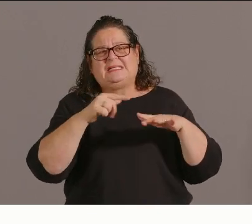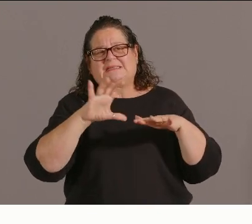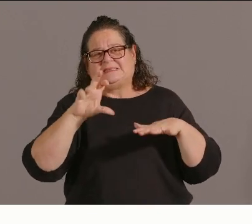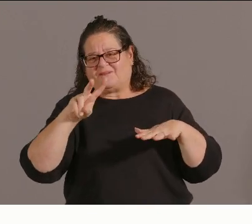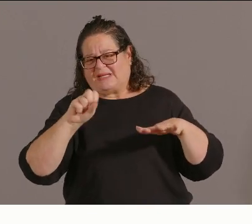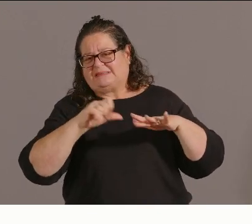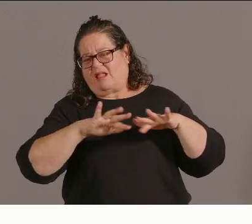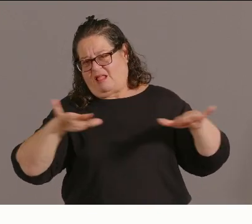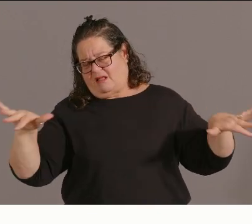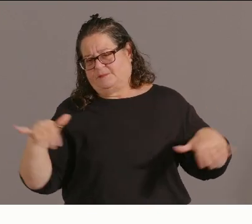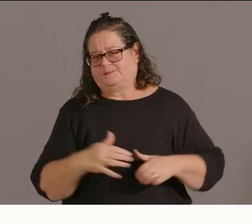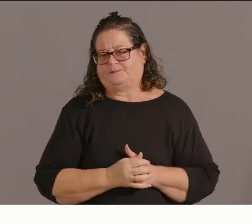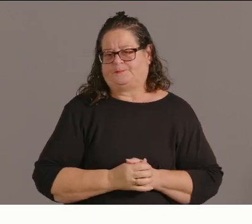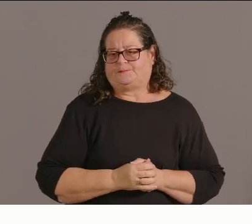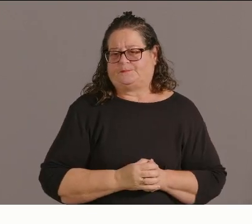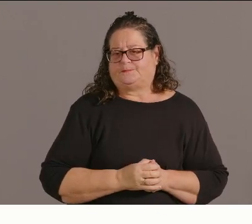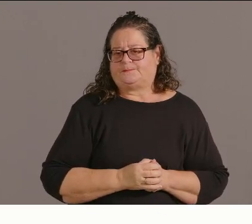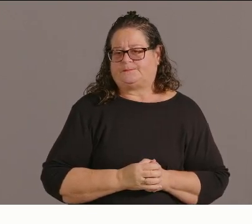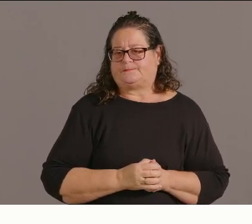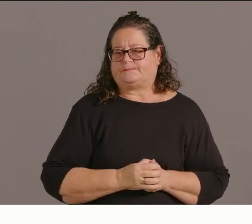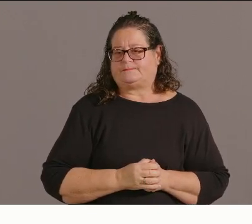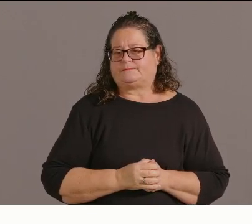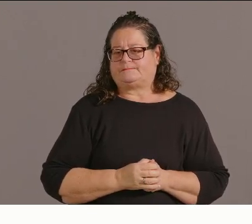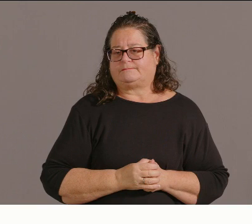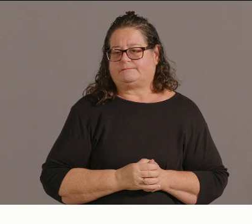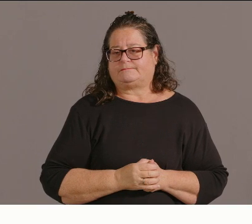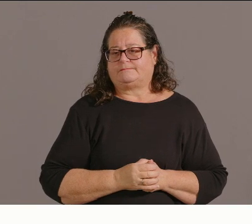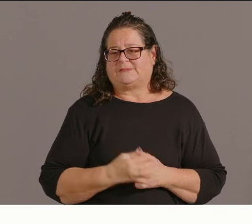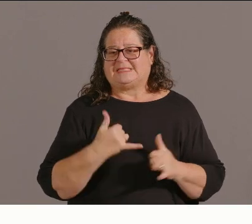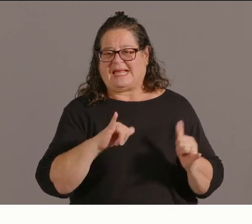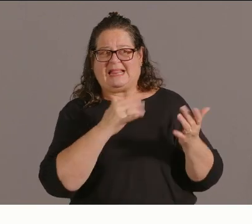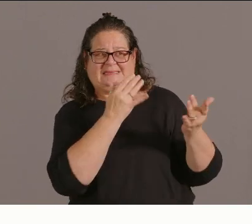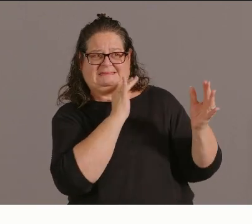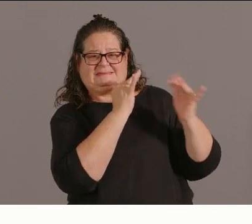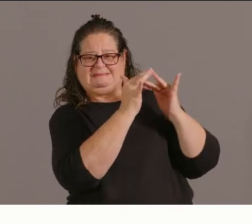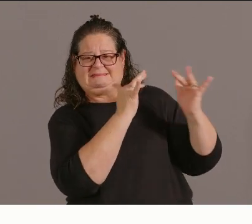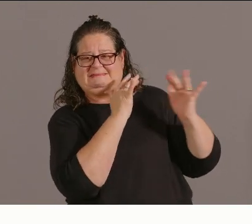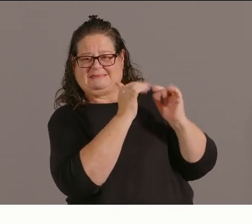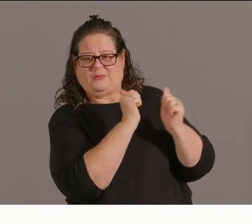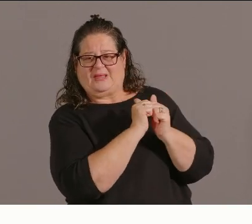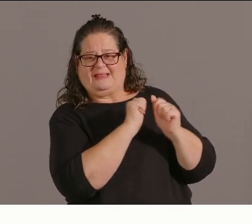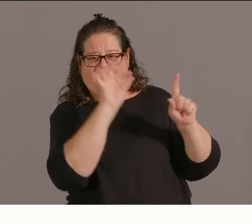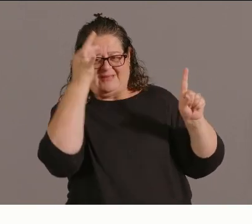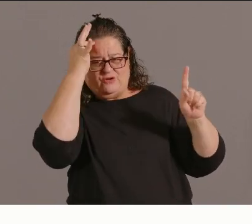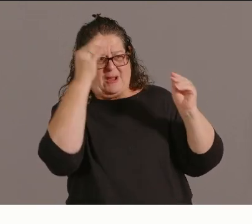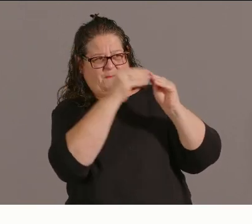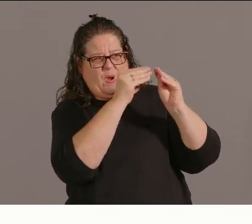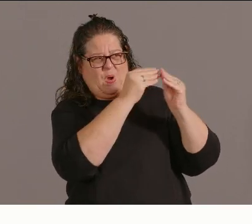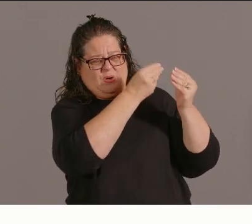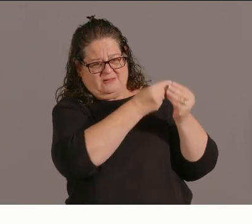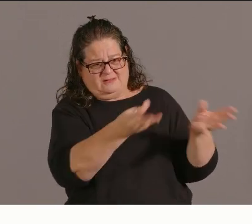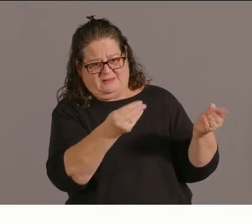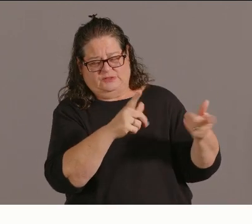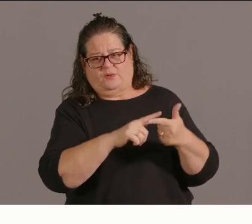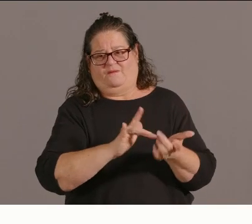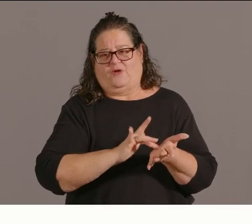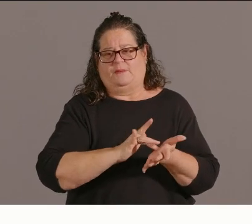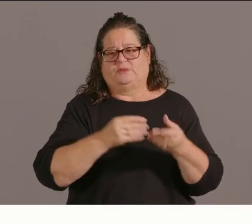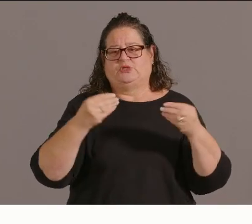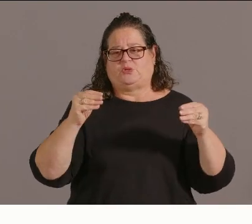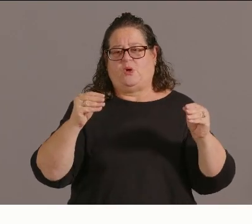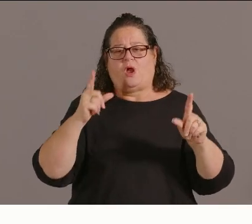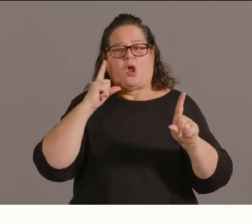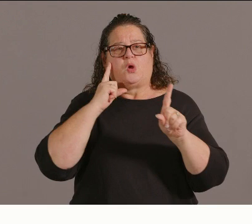sent to our pharmacies so that Arizonans have more options on where to get vaccinated.